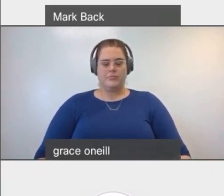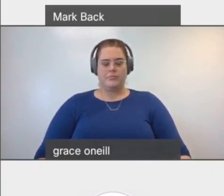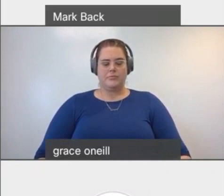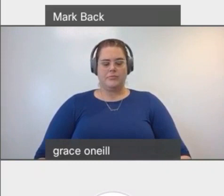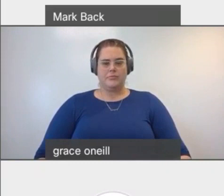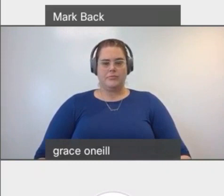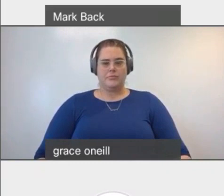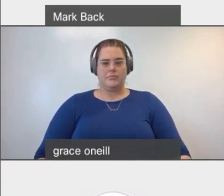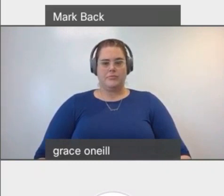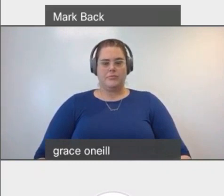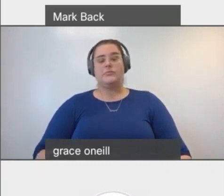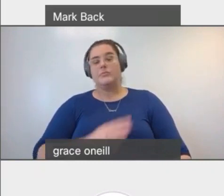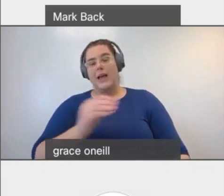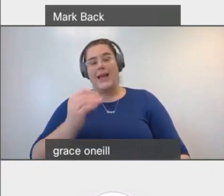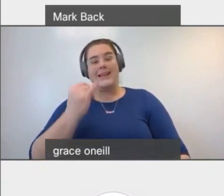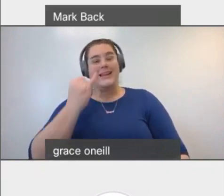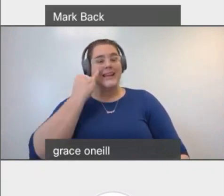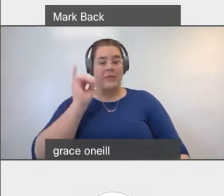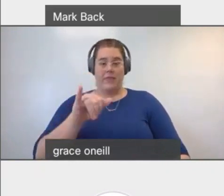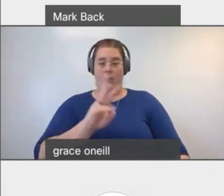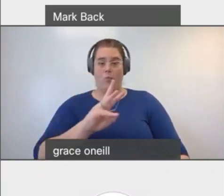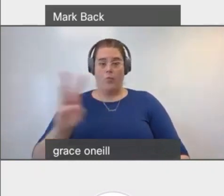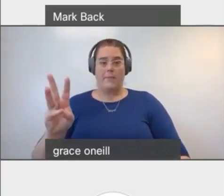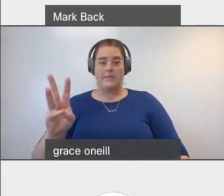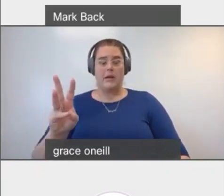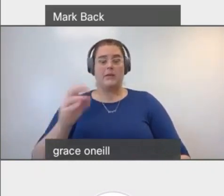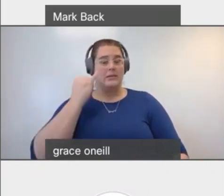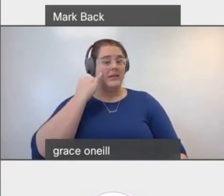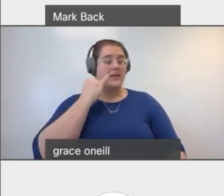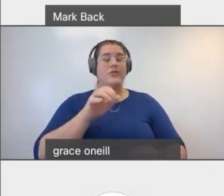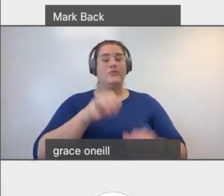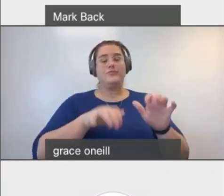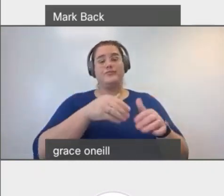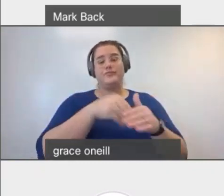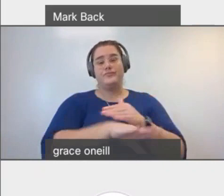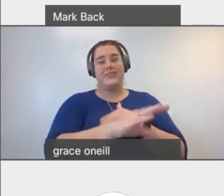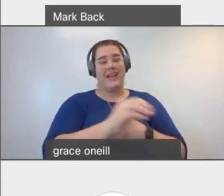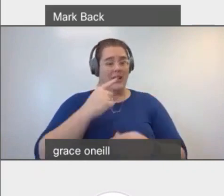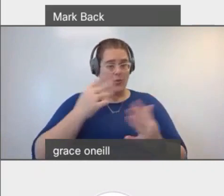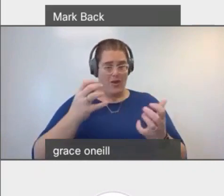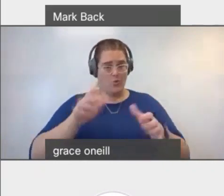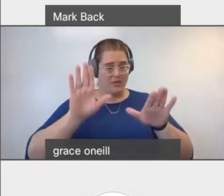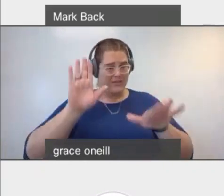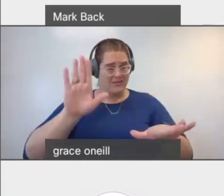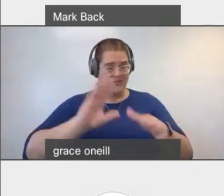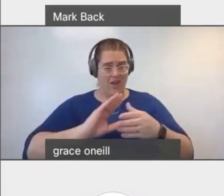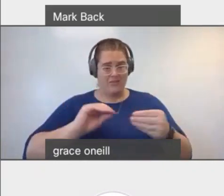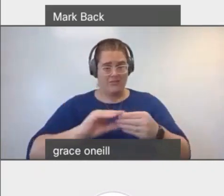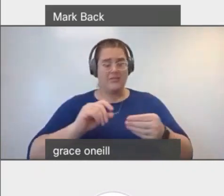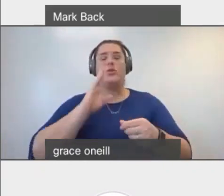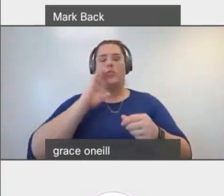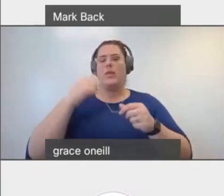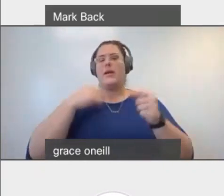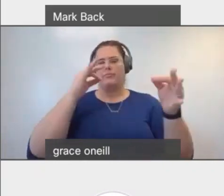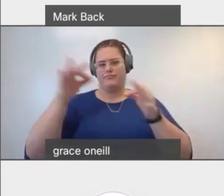And there's information if you go to that site on, if you are interested in testifying, how to go about submitting testimony.